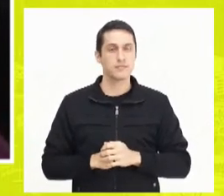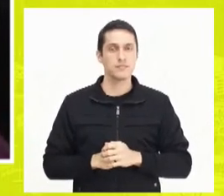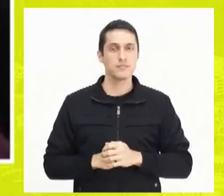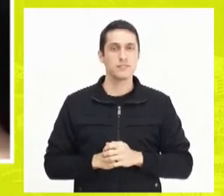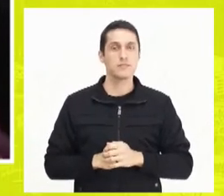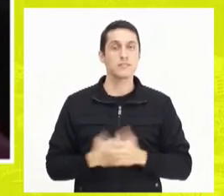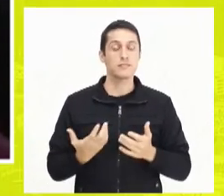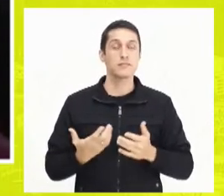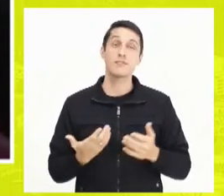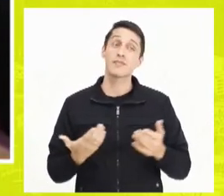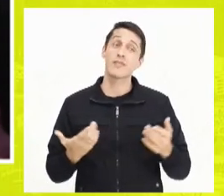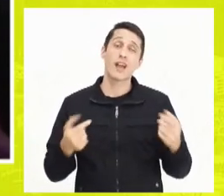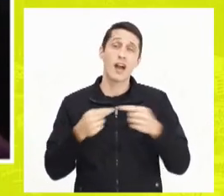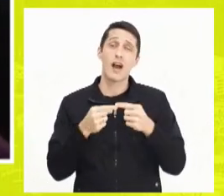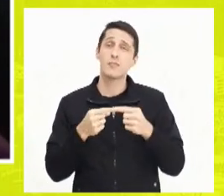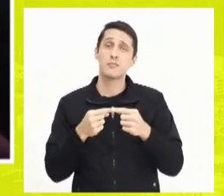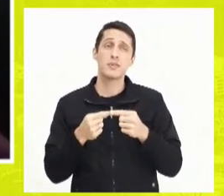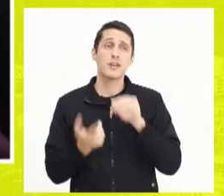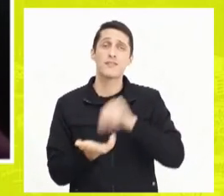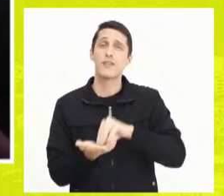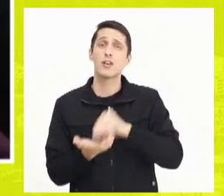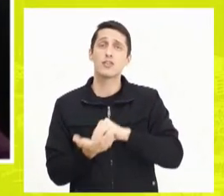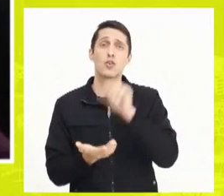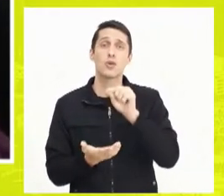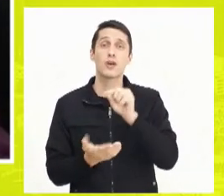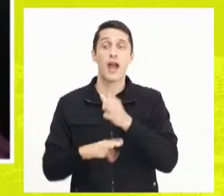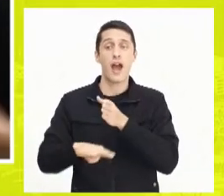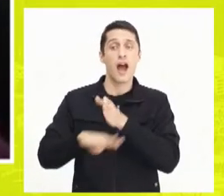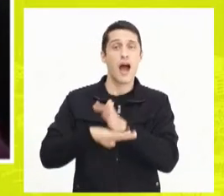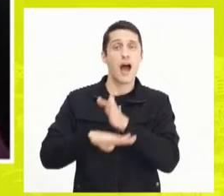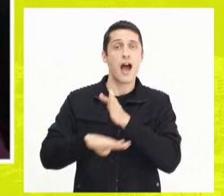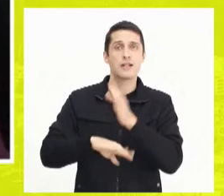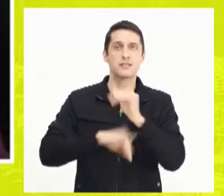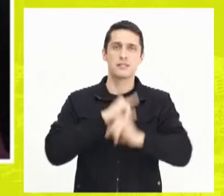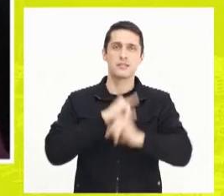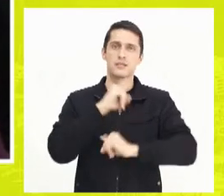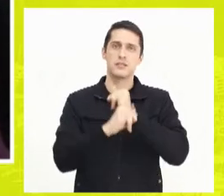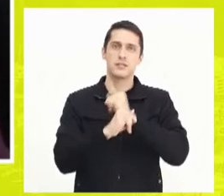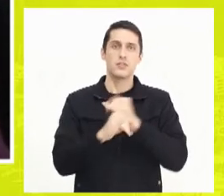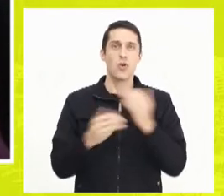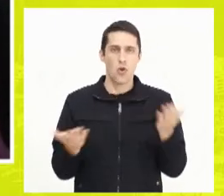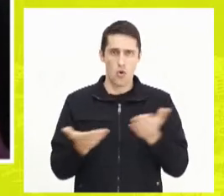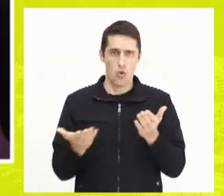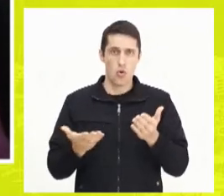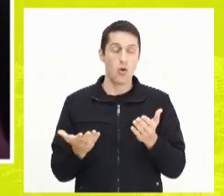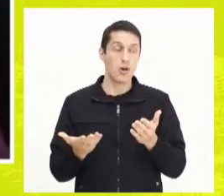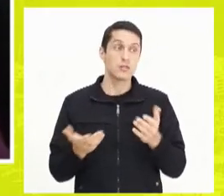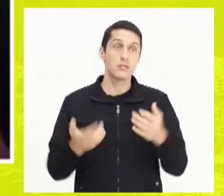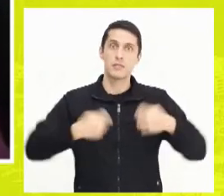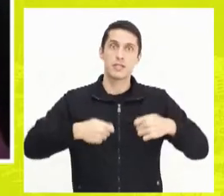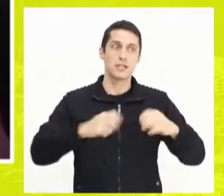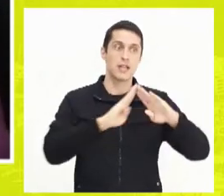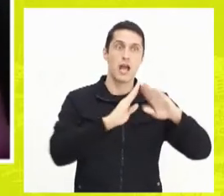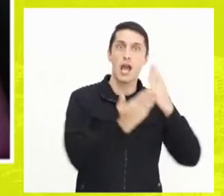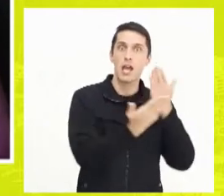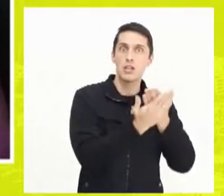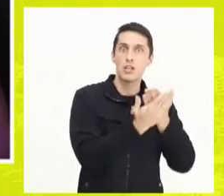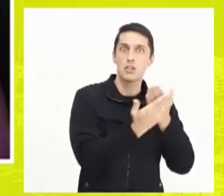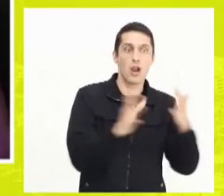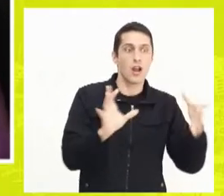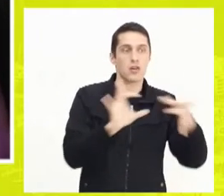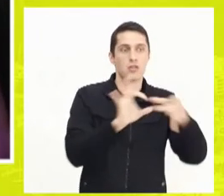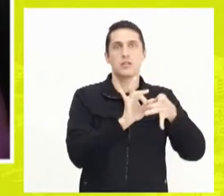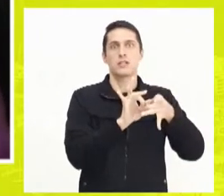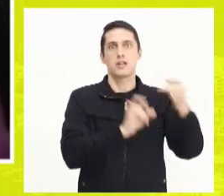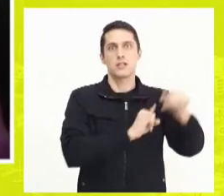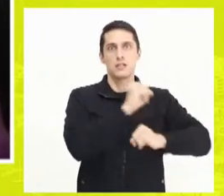a fact people has access to internet i mean seriously need